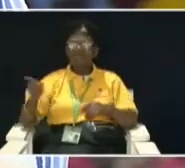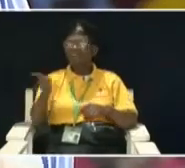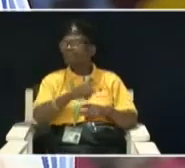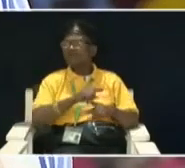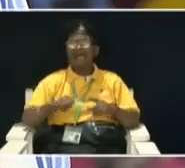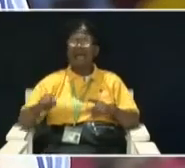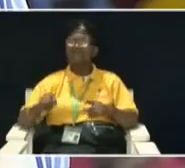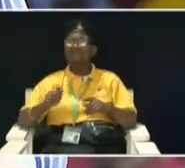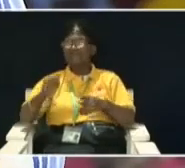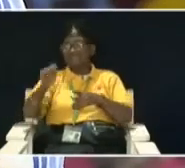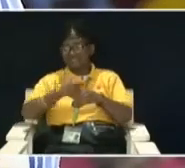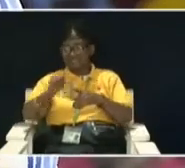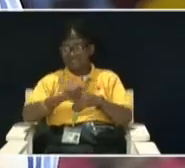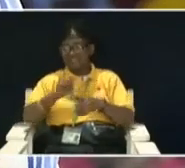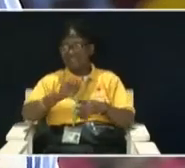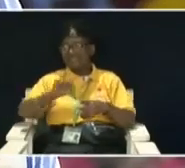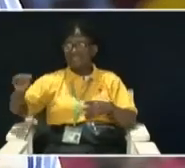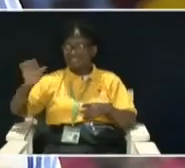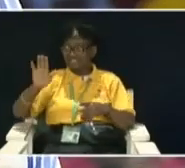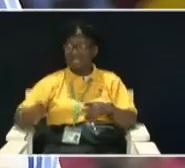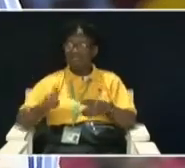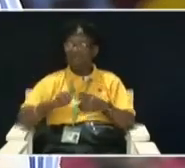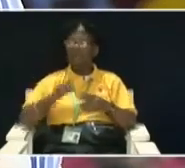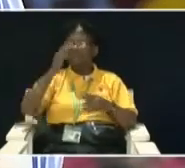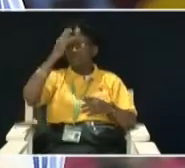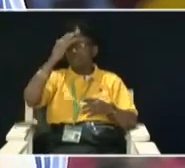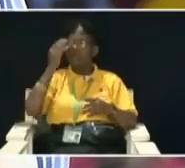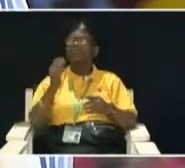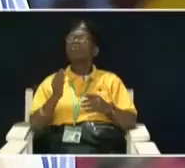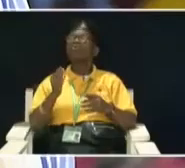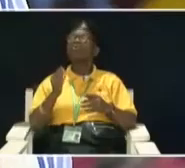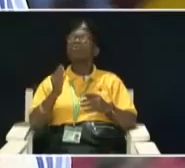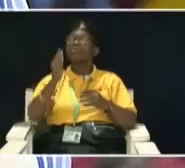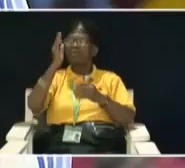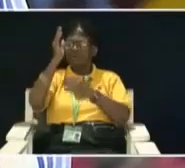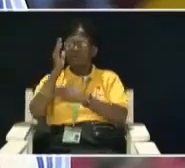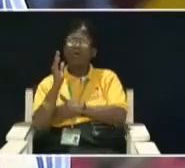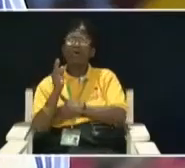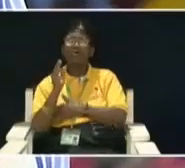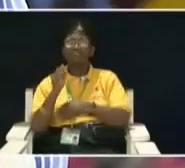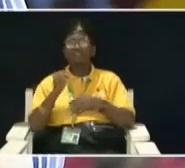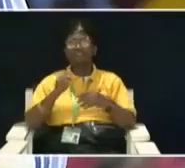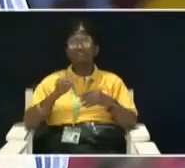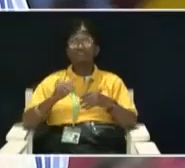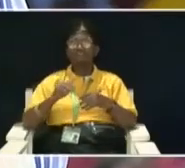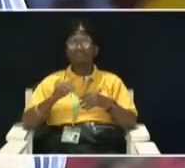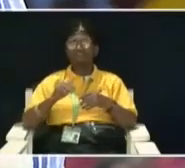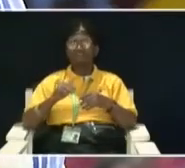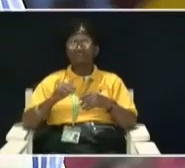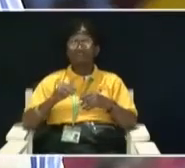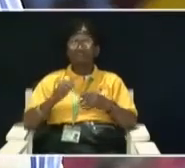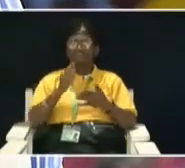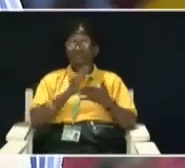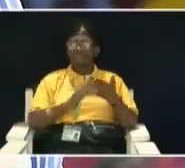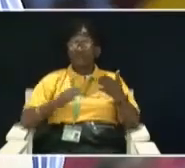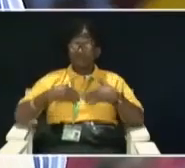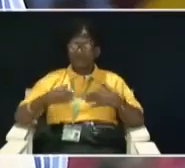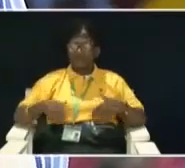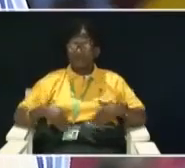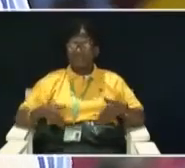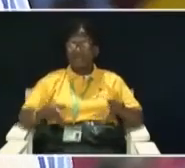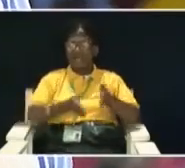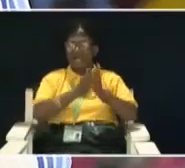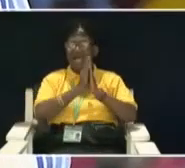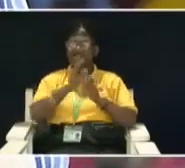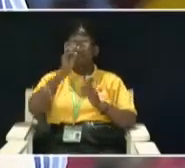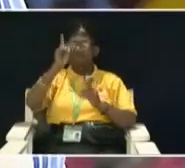I remember an occasion, some children were gathered, and Somebody was asking one child